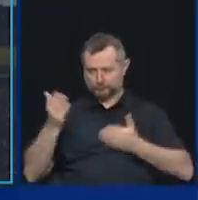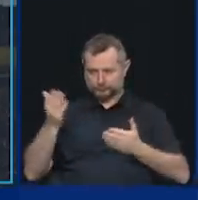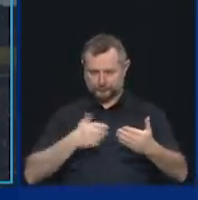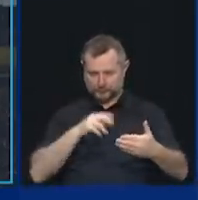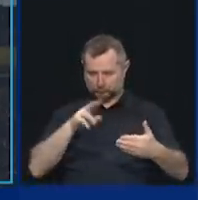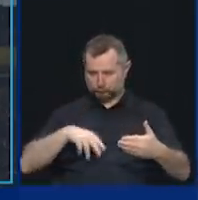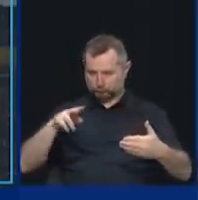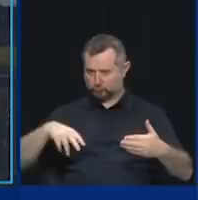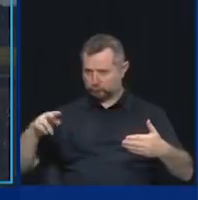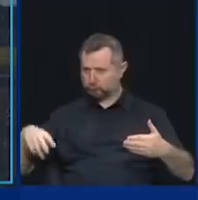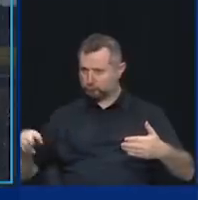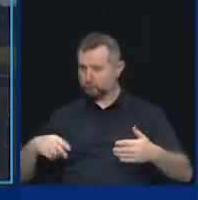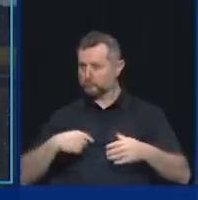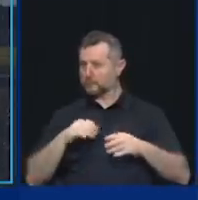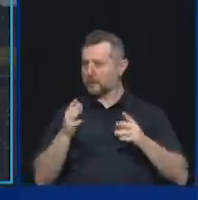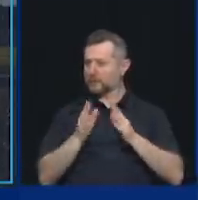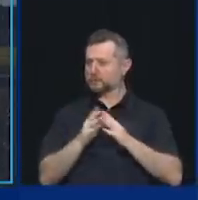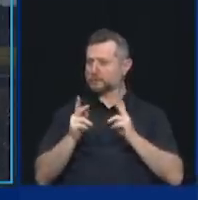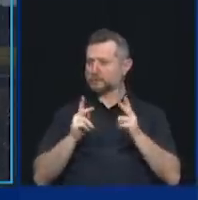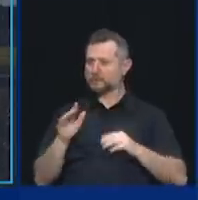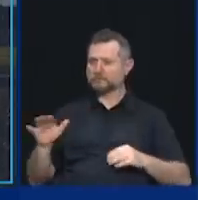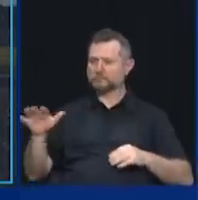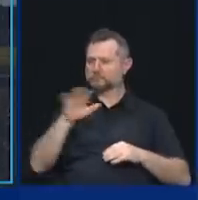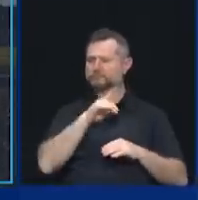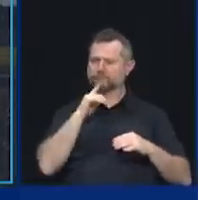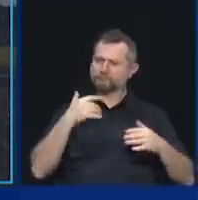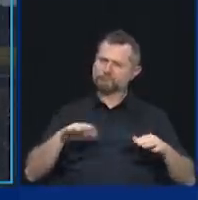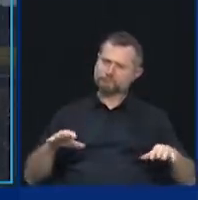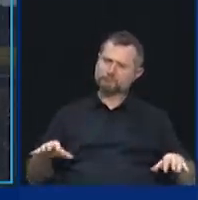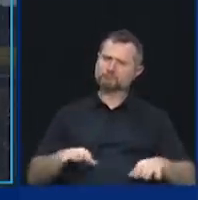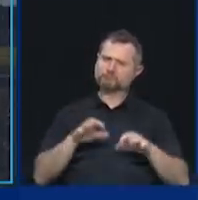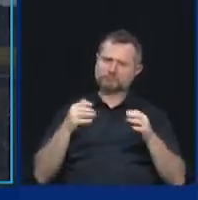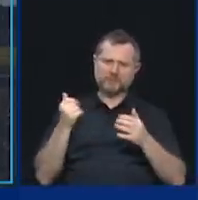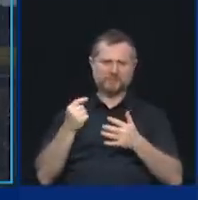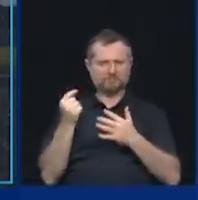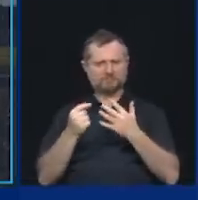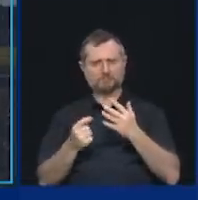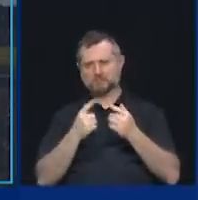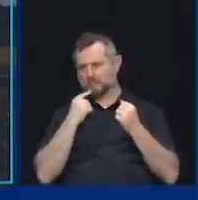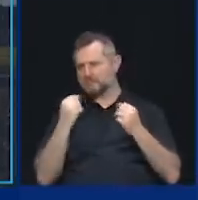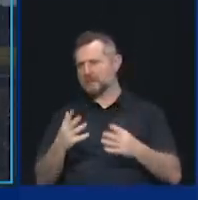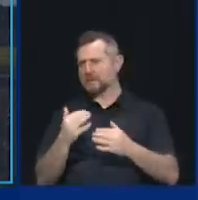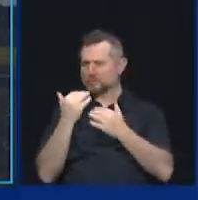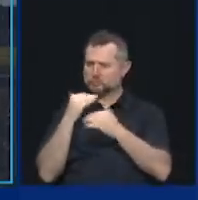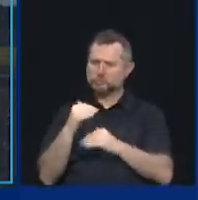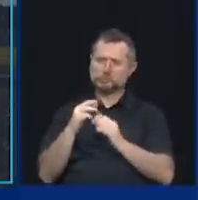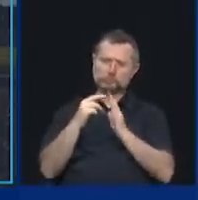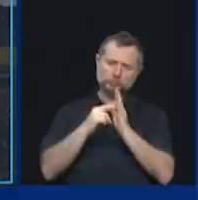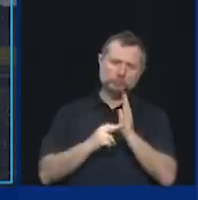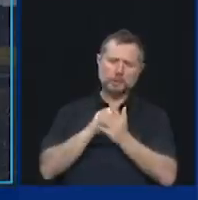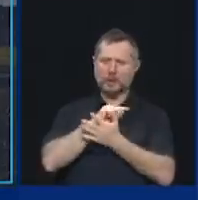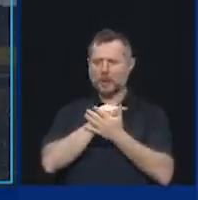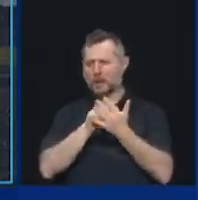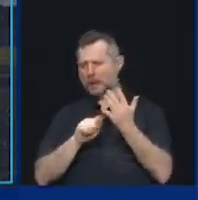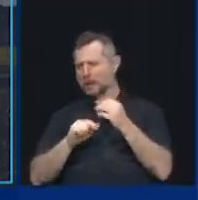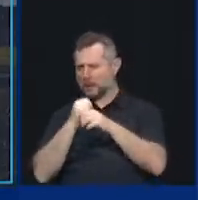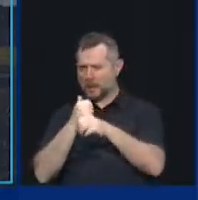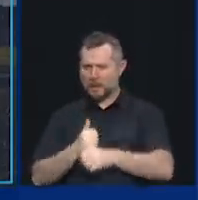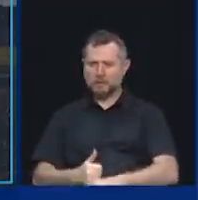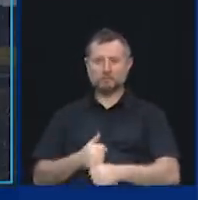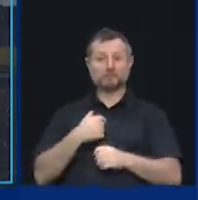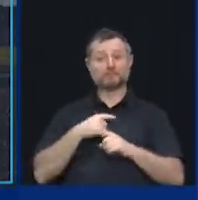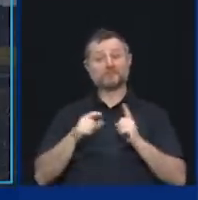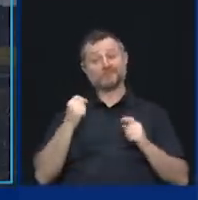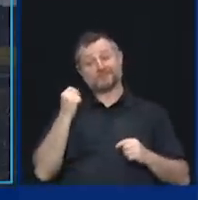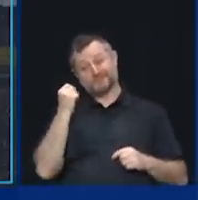extraordinary things. We've had all sorts of regulations. But I always could look right in the camera